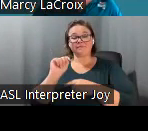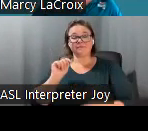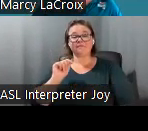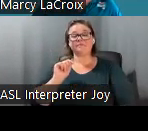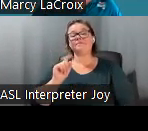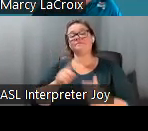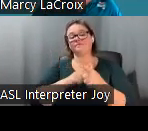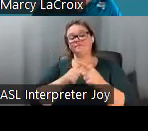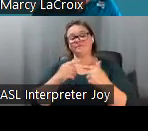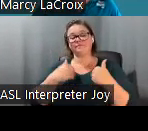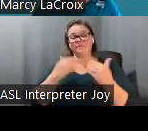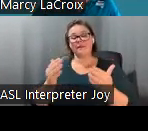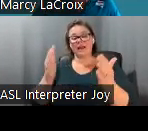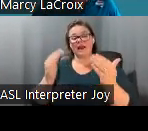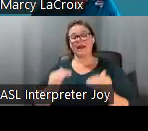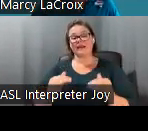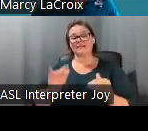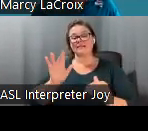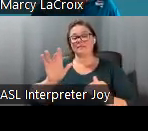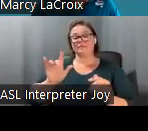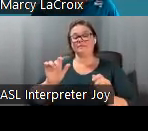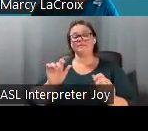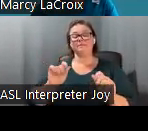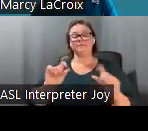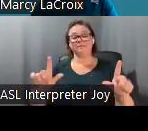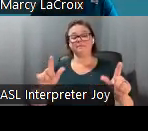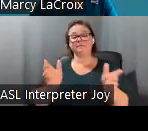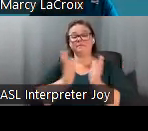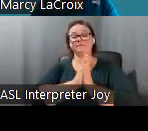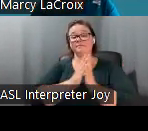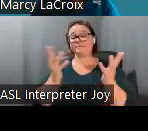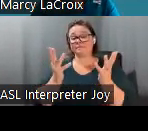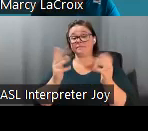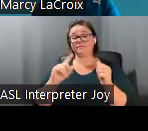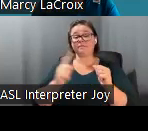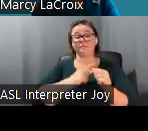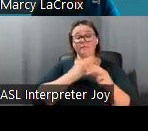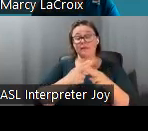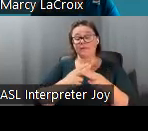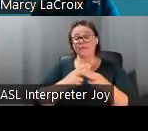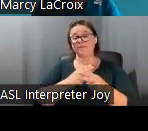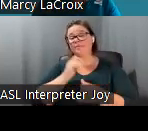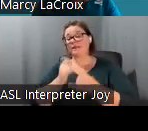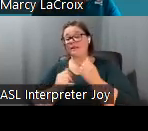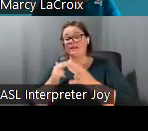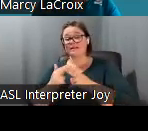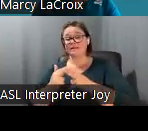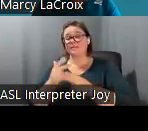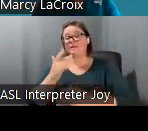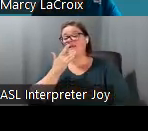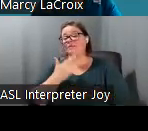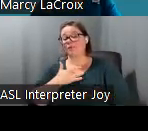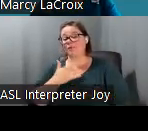there's a next button. And what we ask for is a first name, a last name, and a birth